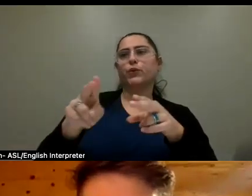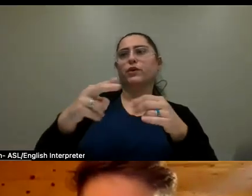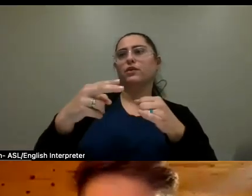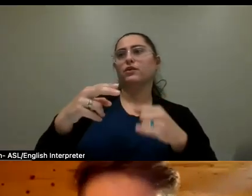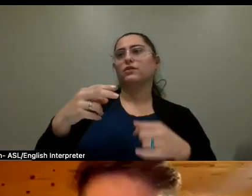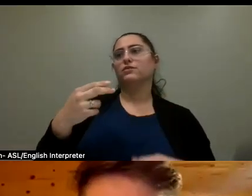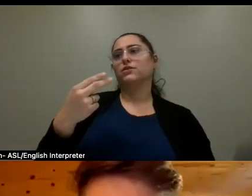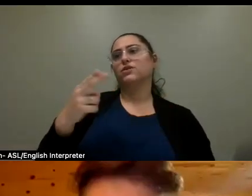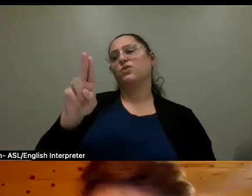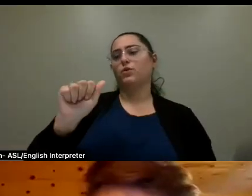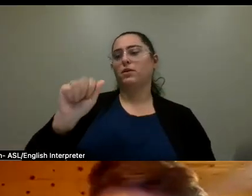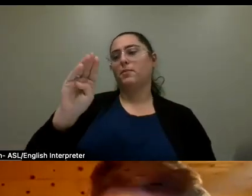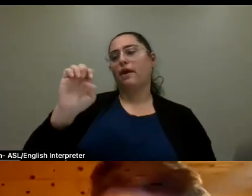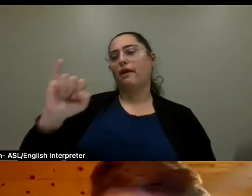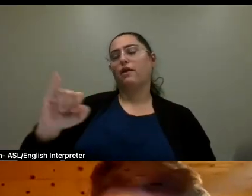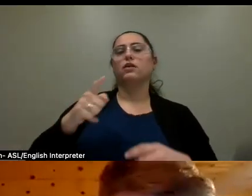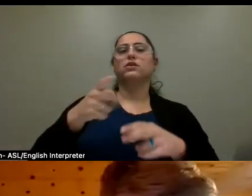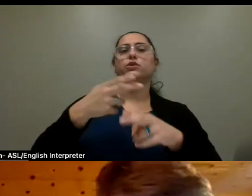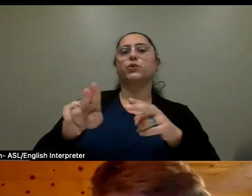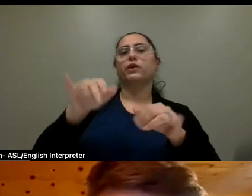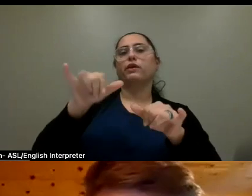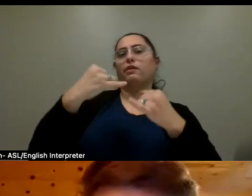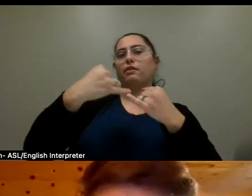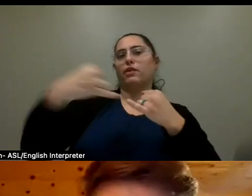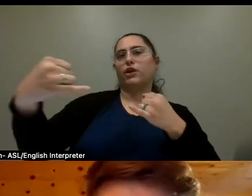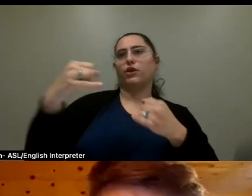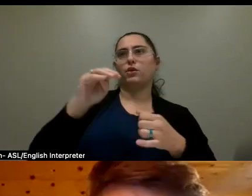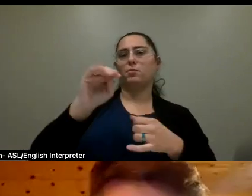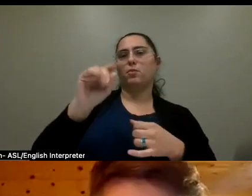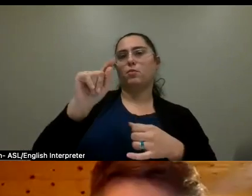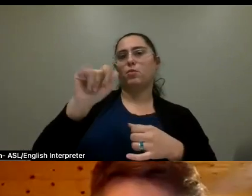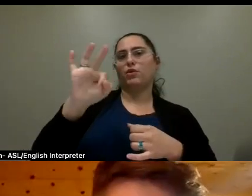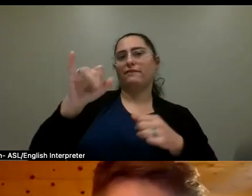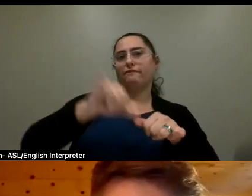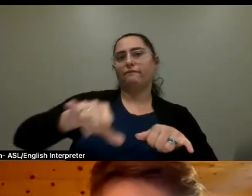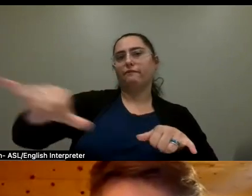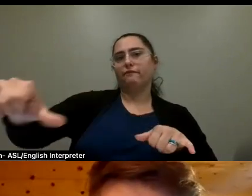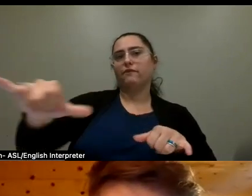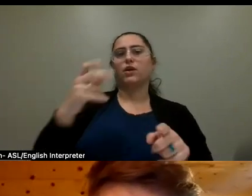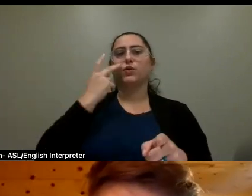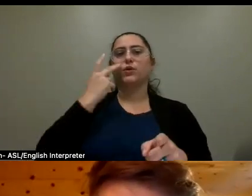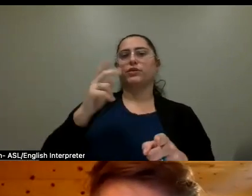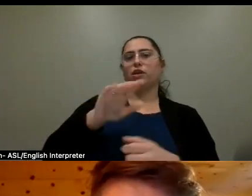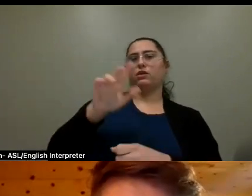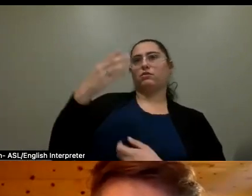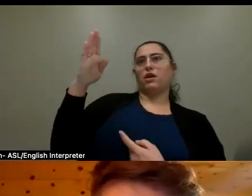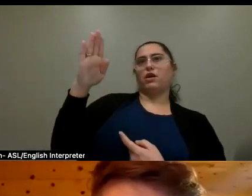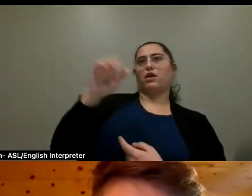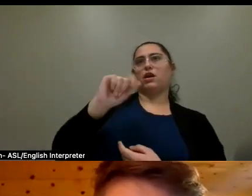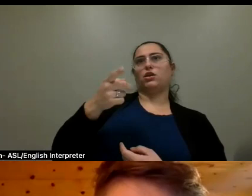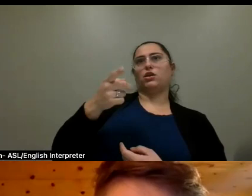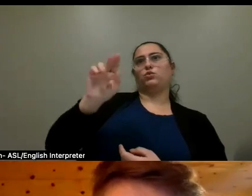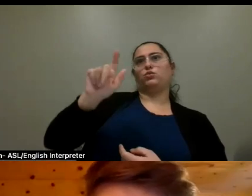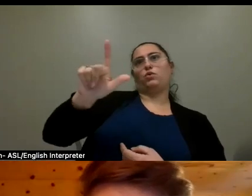design protein scaffolds. So the idea is that, for example, for this SH2 domain is to bind this native peptide. So we want to come up with